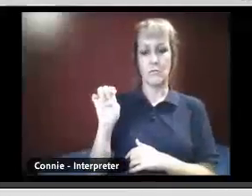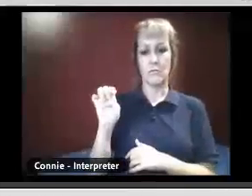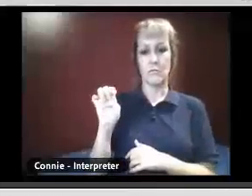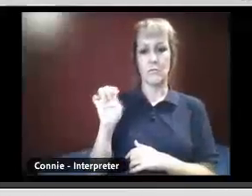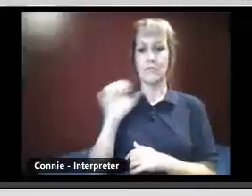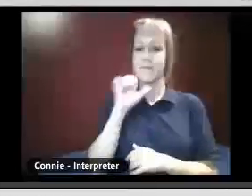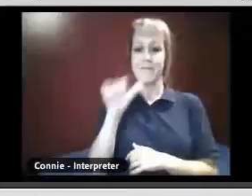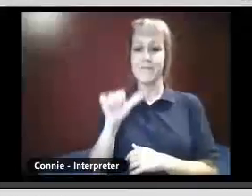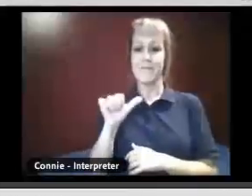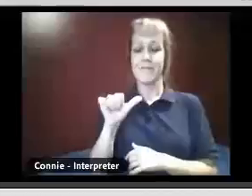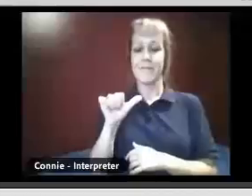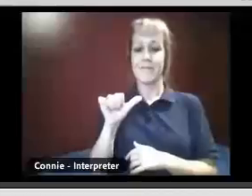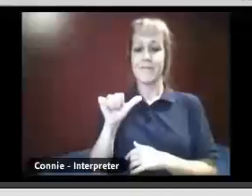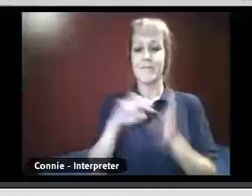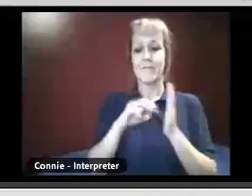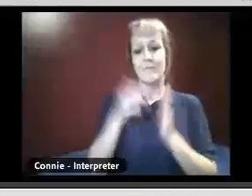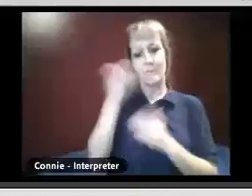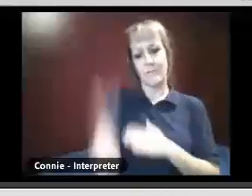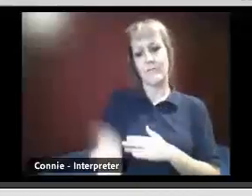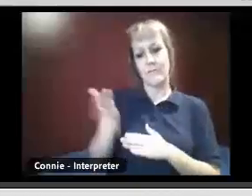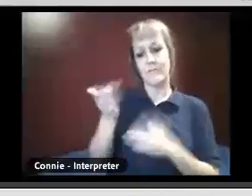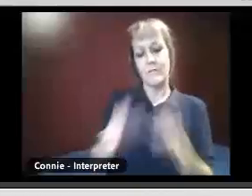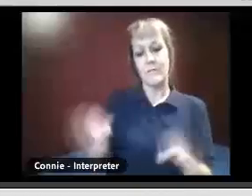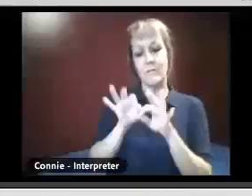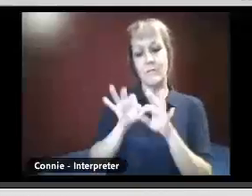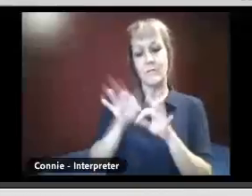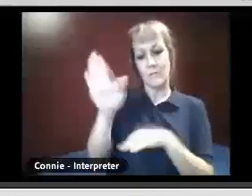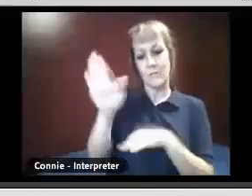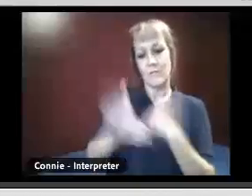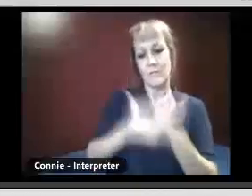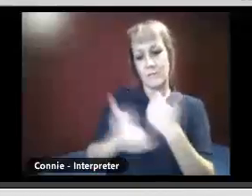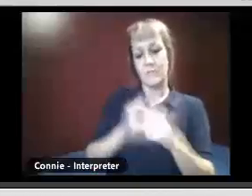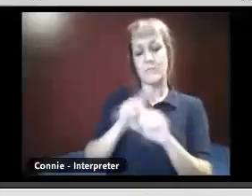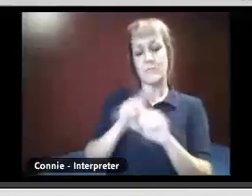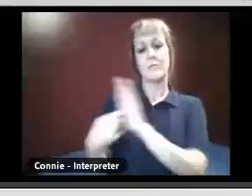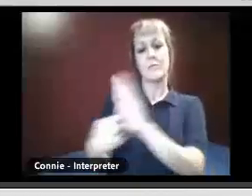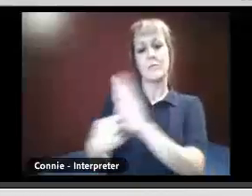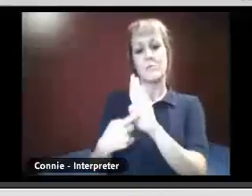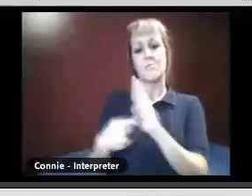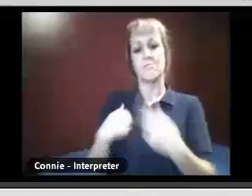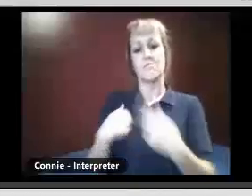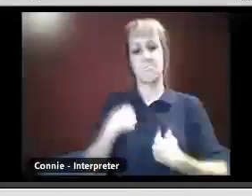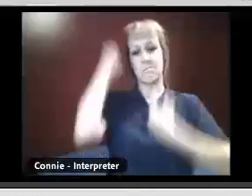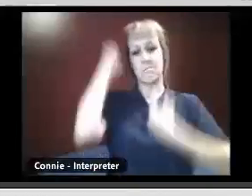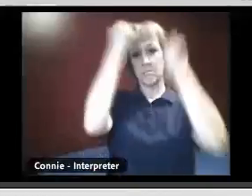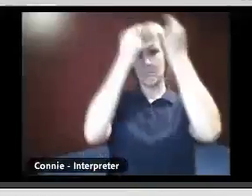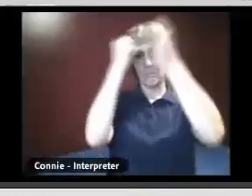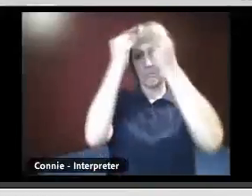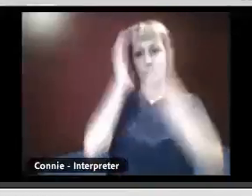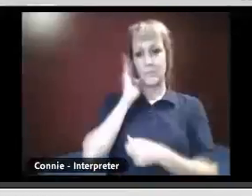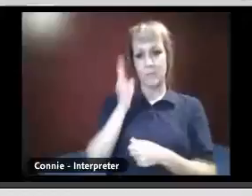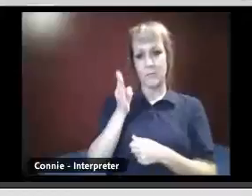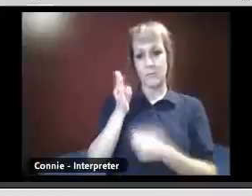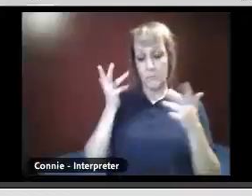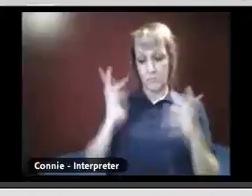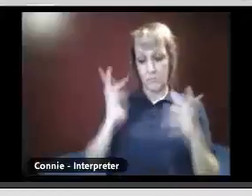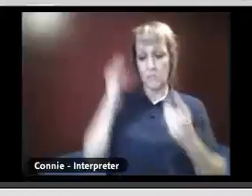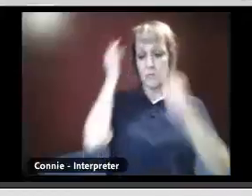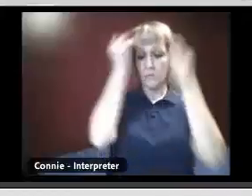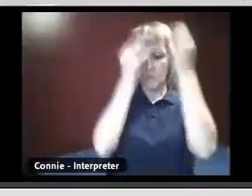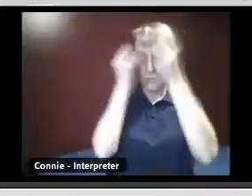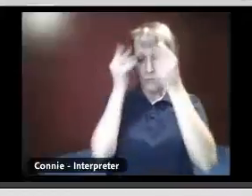nullifying or invalidating the idea of procedure, but it's showing that you've given some thought to it. And after you've given it some thought,